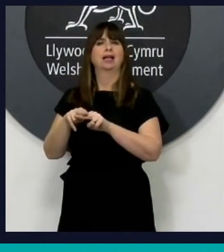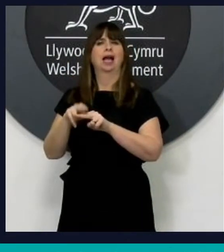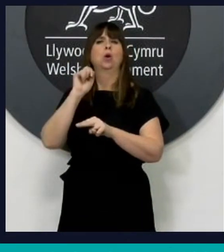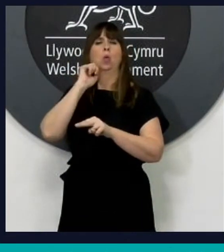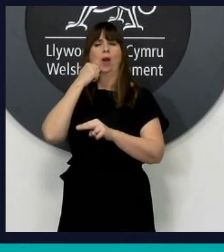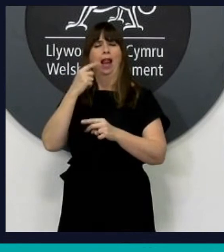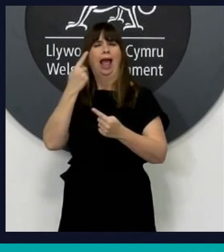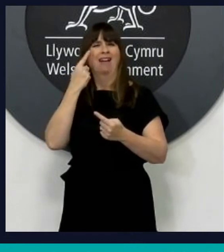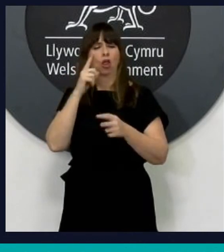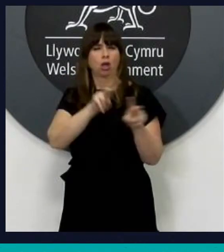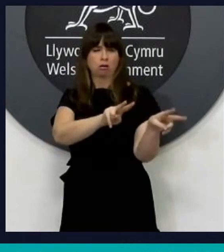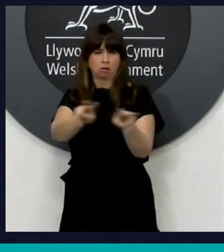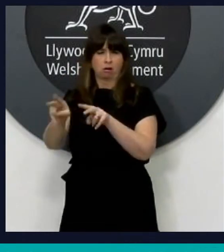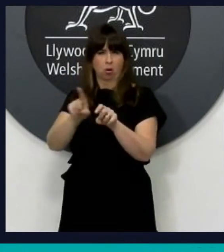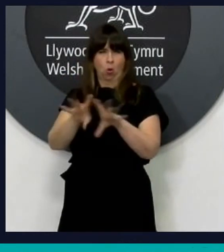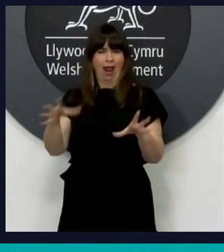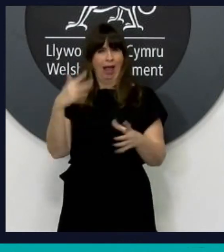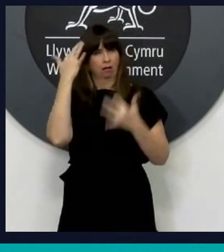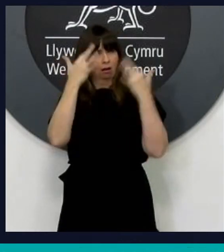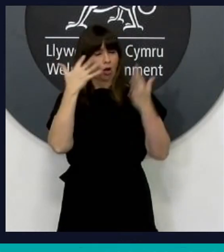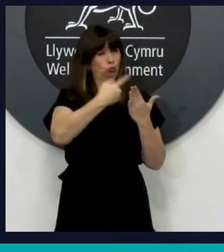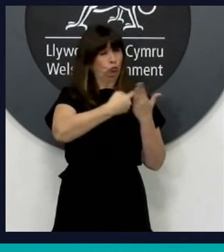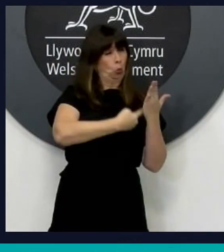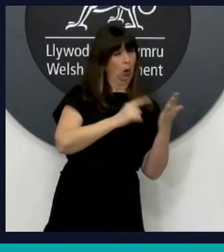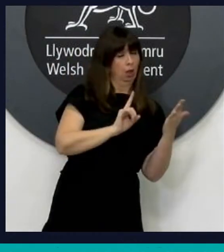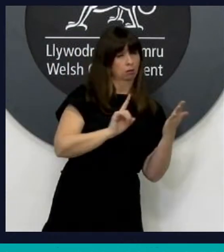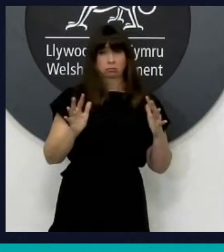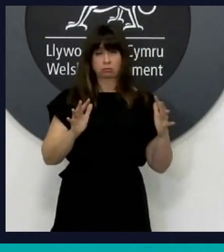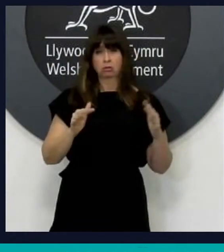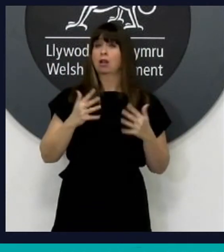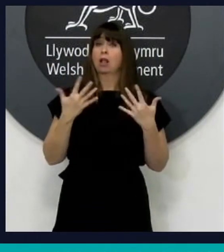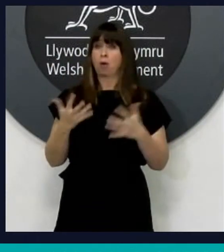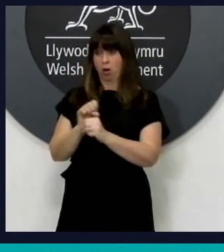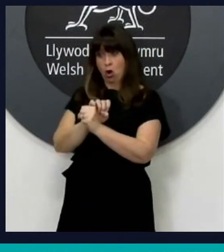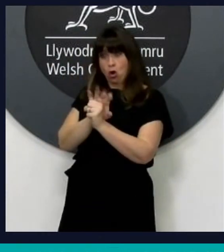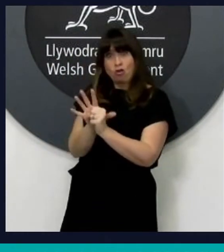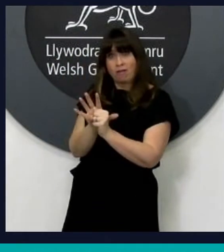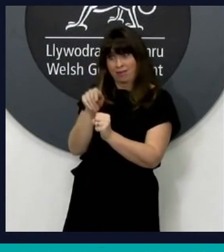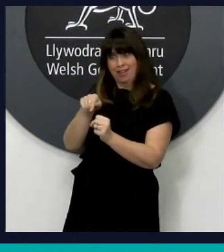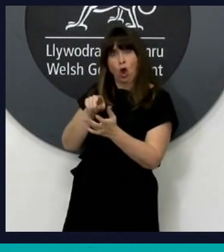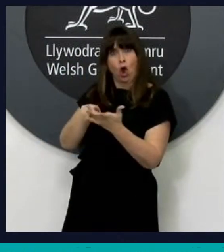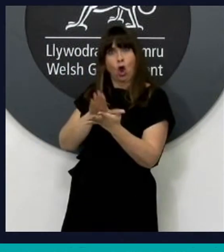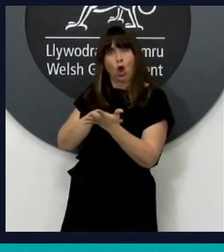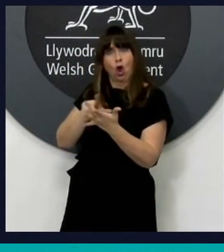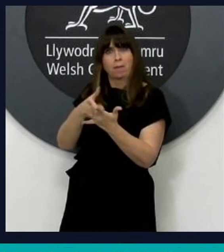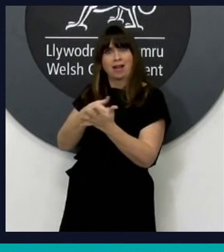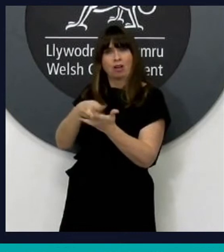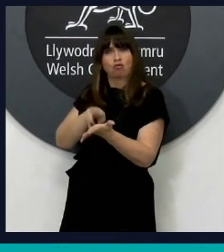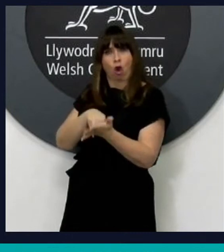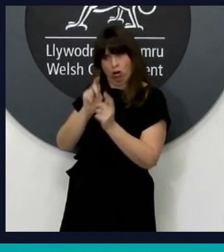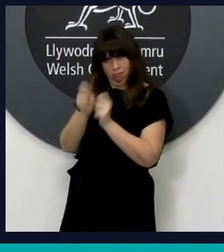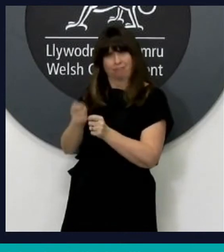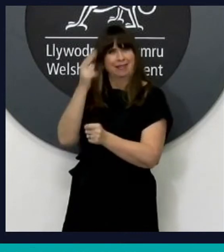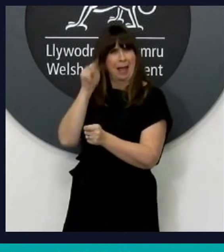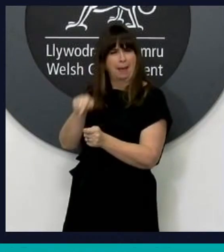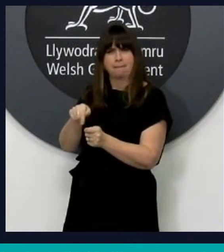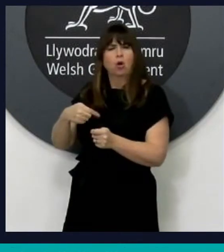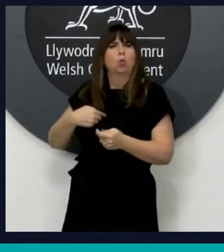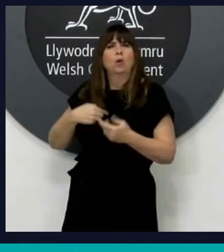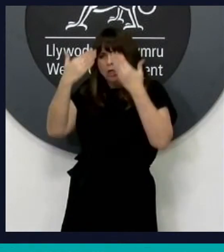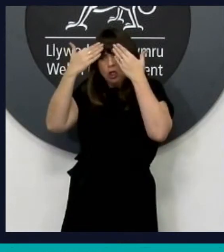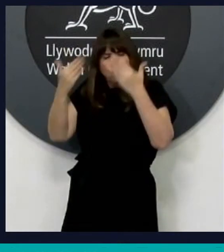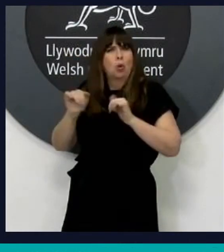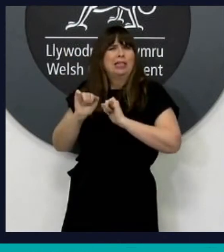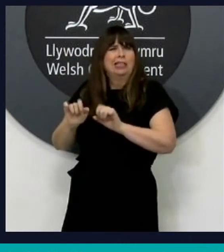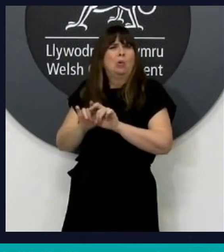started. As I said, there's still a lot we don't know about this variant, and we'll be keeping an eye on the situation over the next few